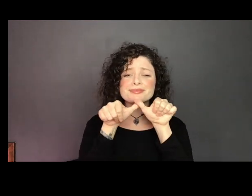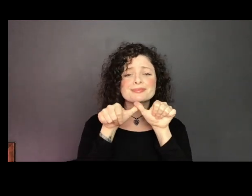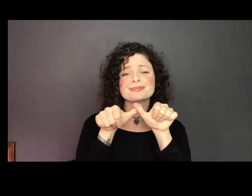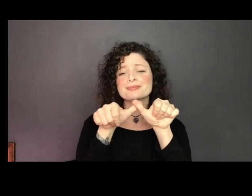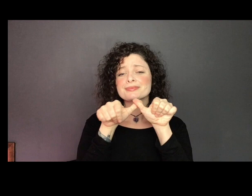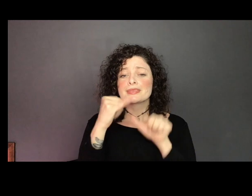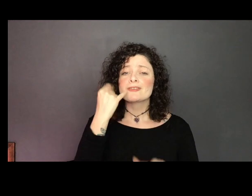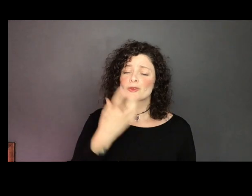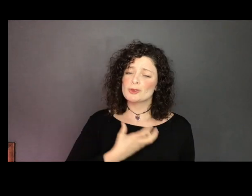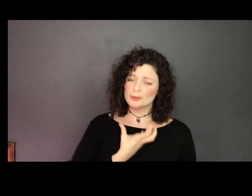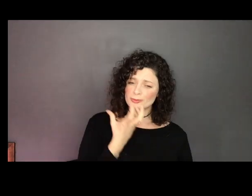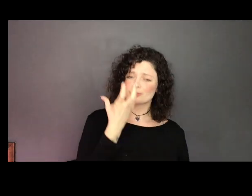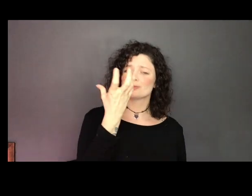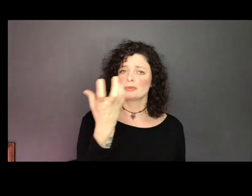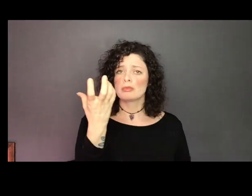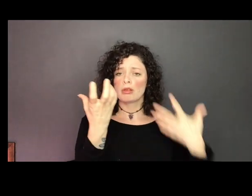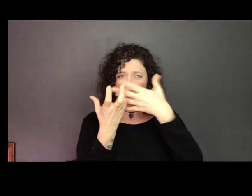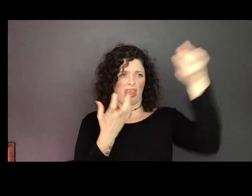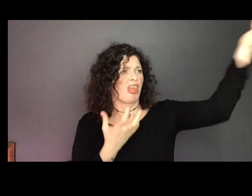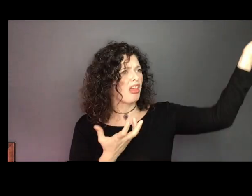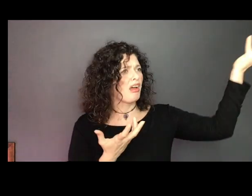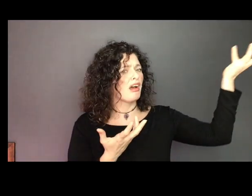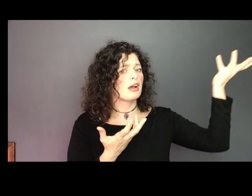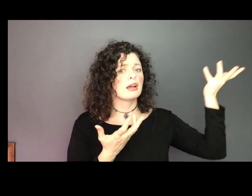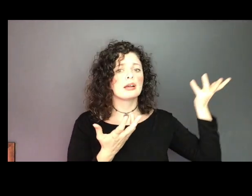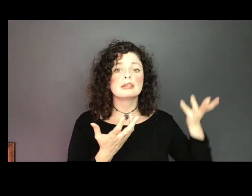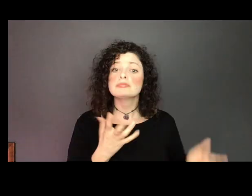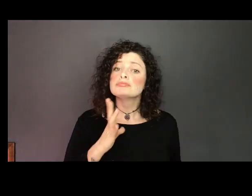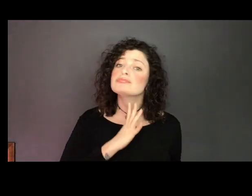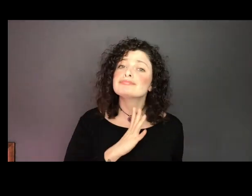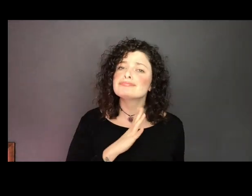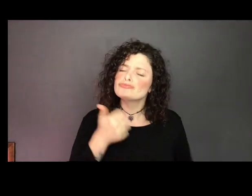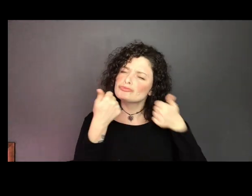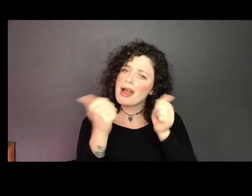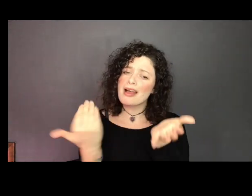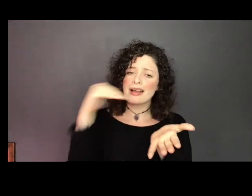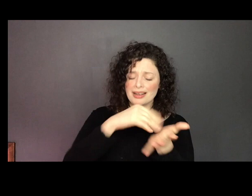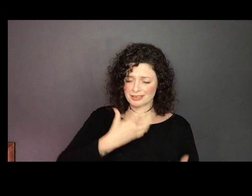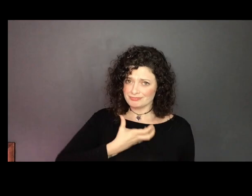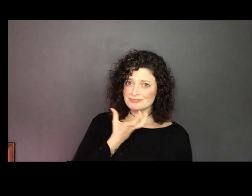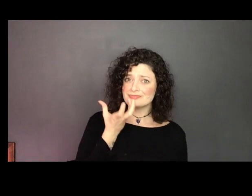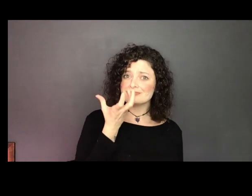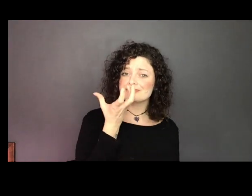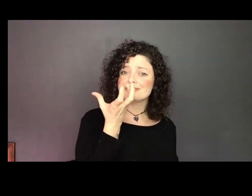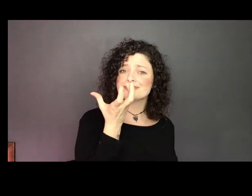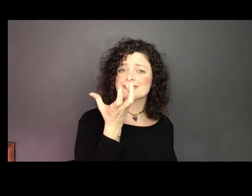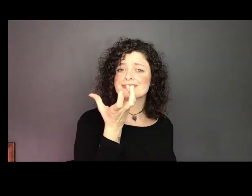again. If you throw in your whole heart and they go recast the part, just try and